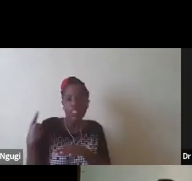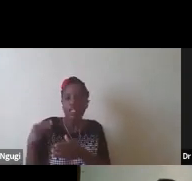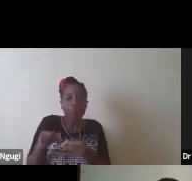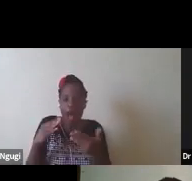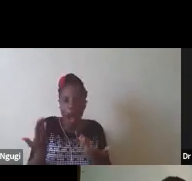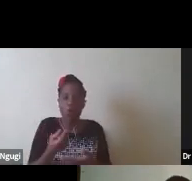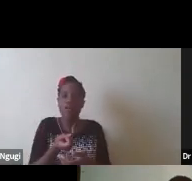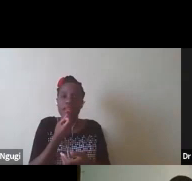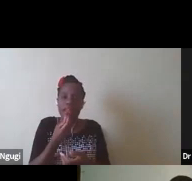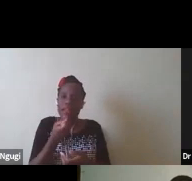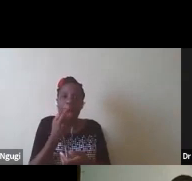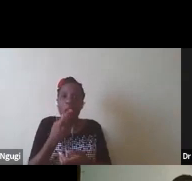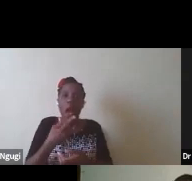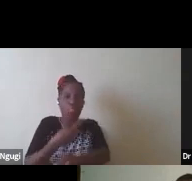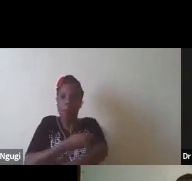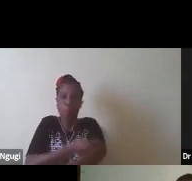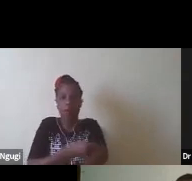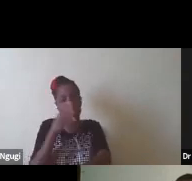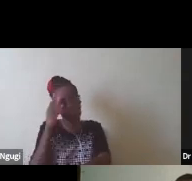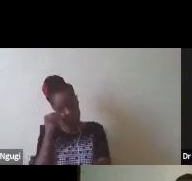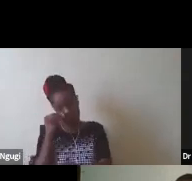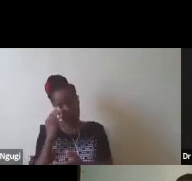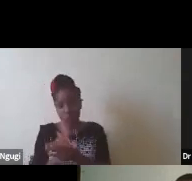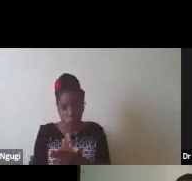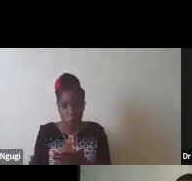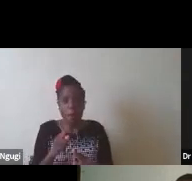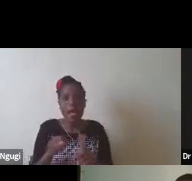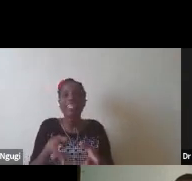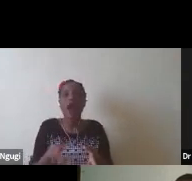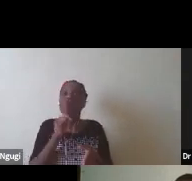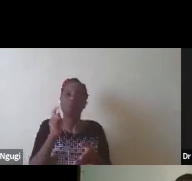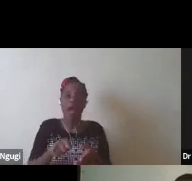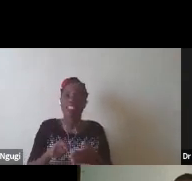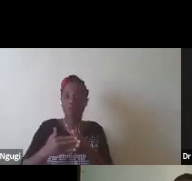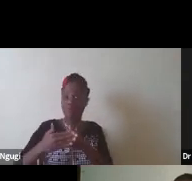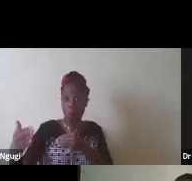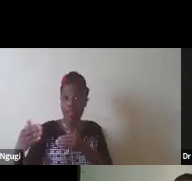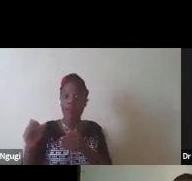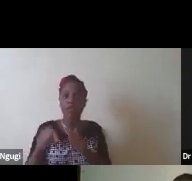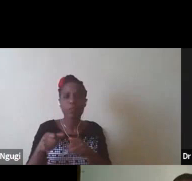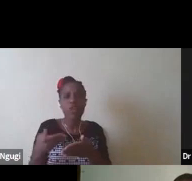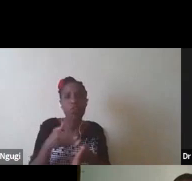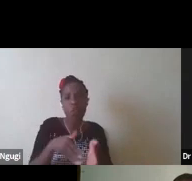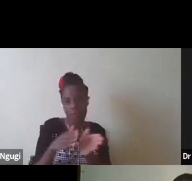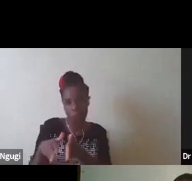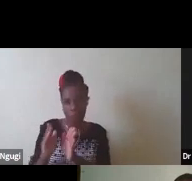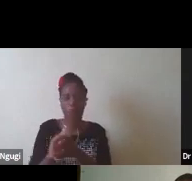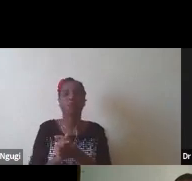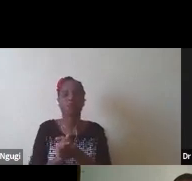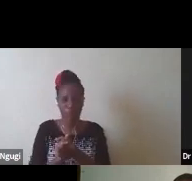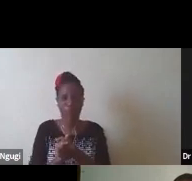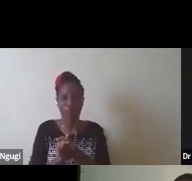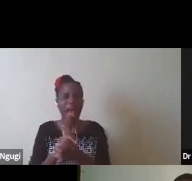necessarily the first option, it helps to be able to reorient them. So that's very important. And then I will say that the next